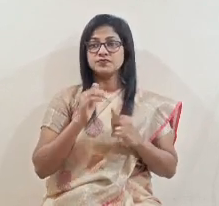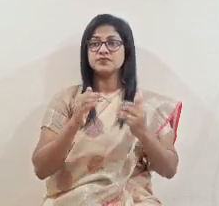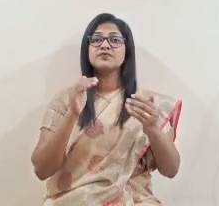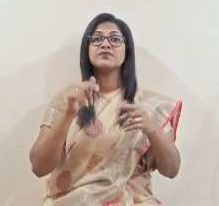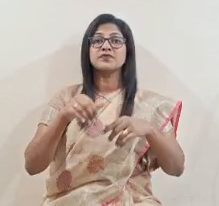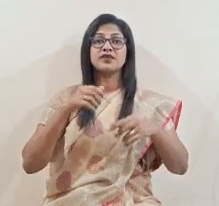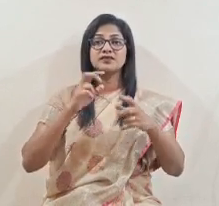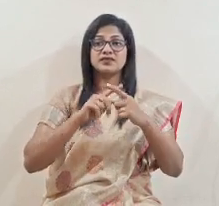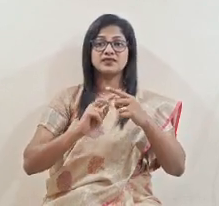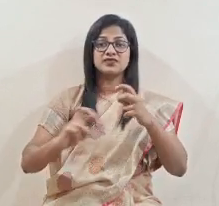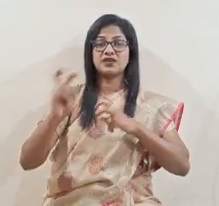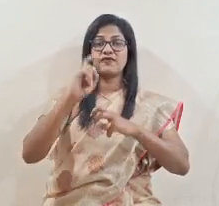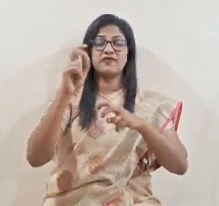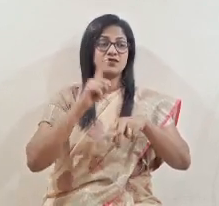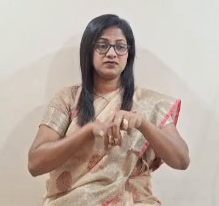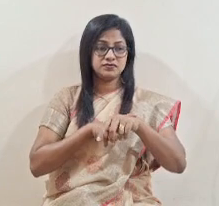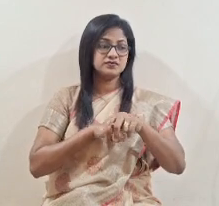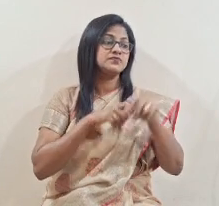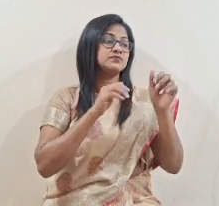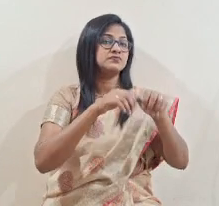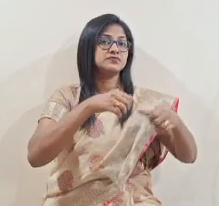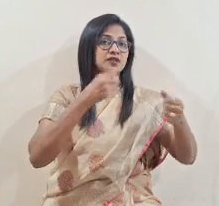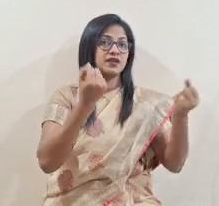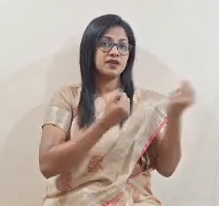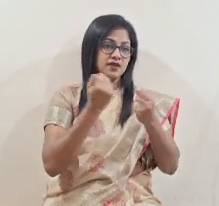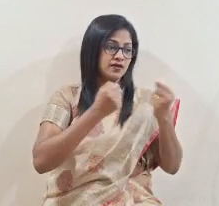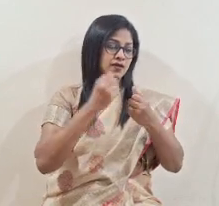is compared with the automobile travel time, where